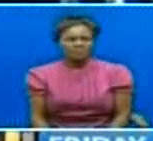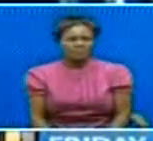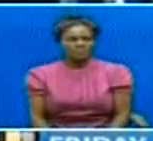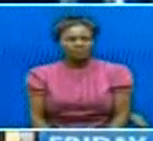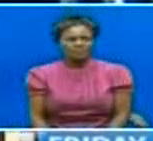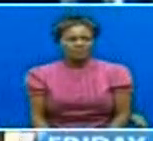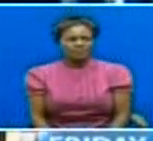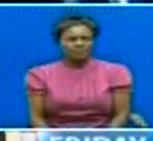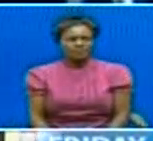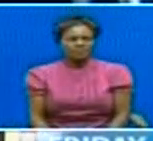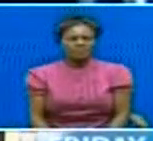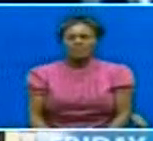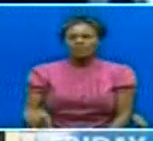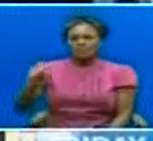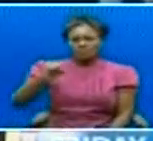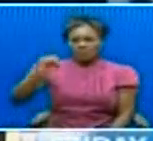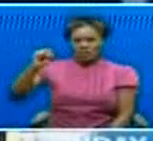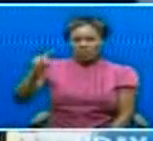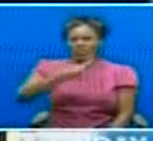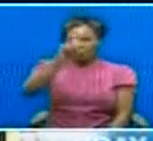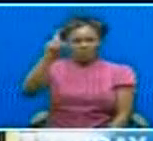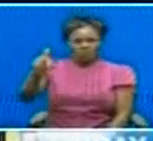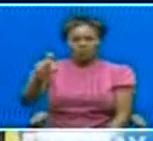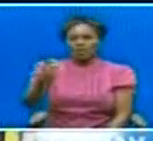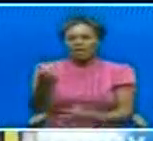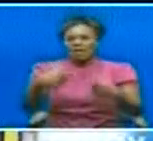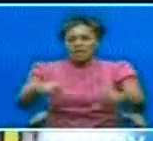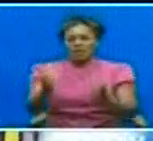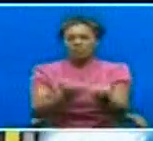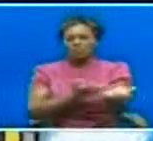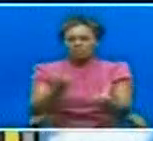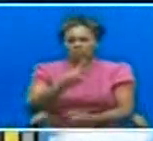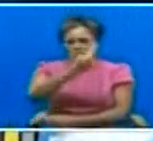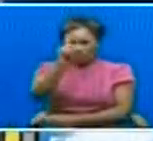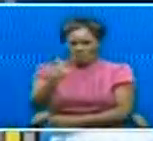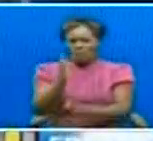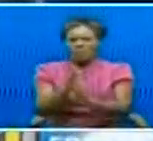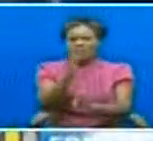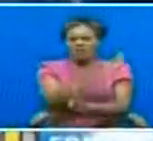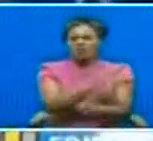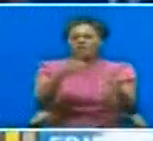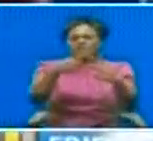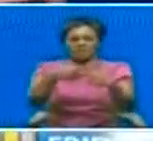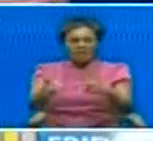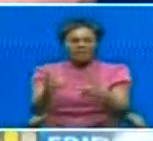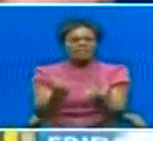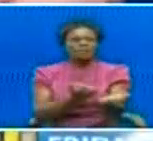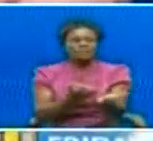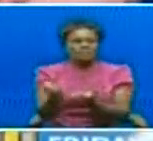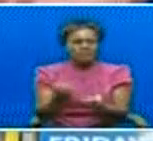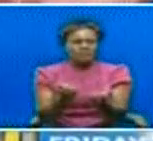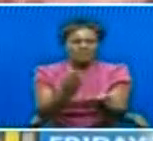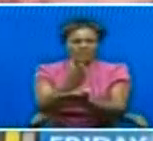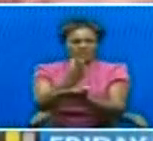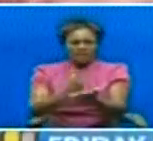Well, that's a critical question that a lot of entrepreneurs must ask themselves before they start up their business.